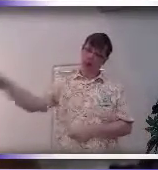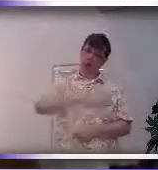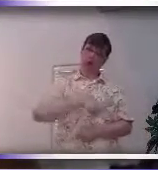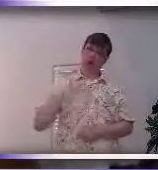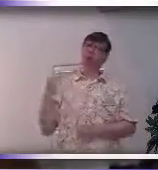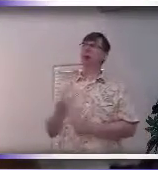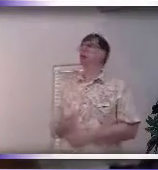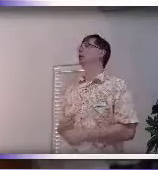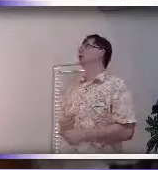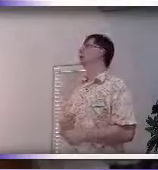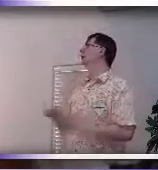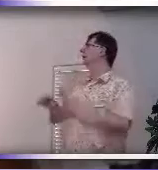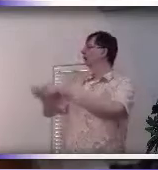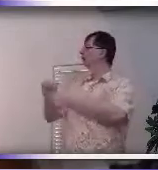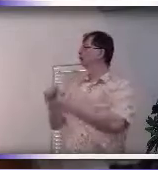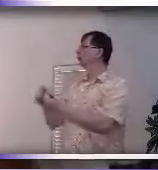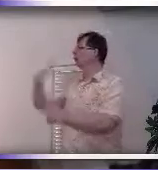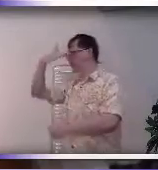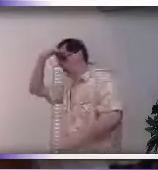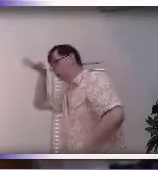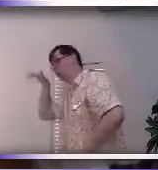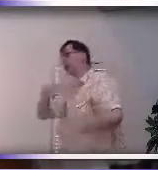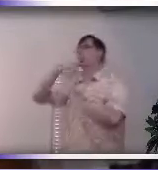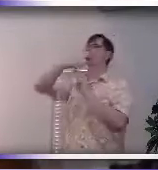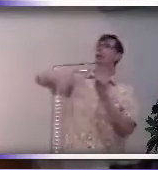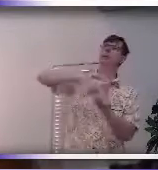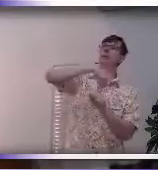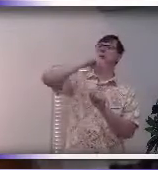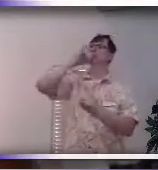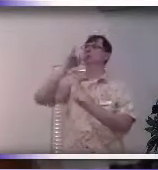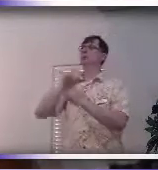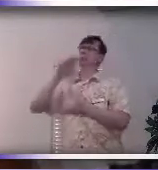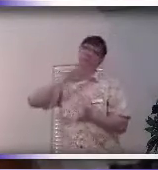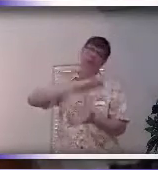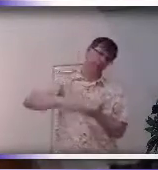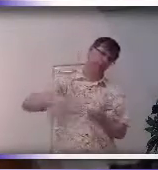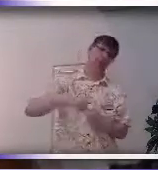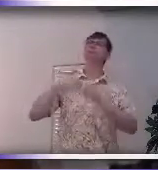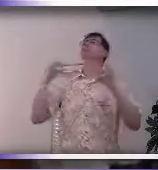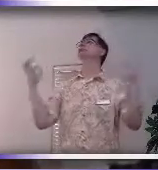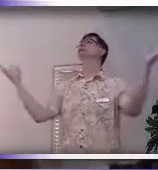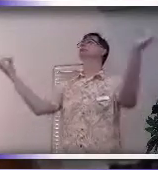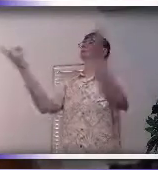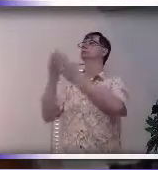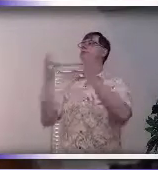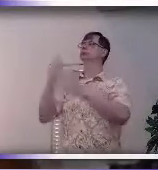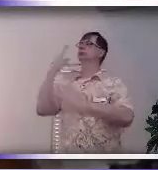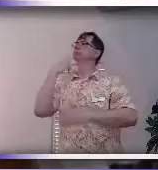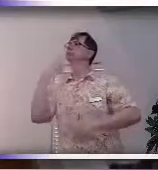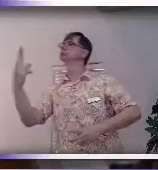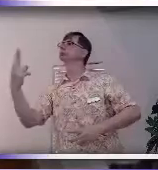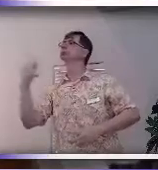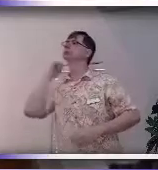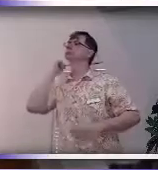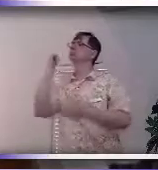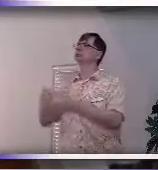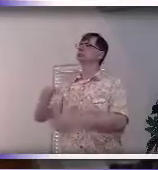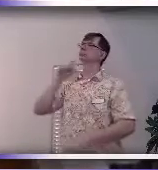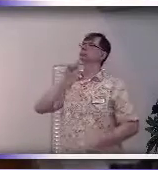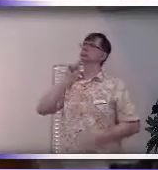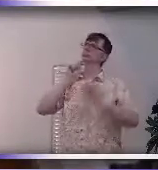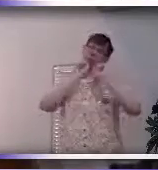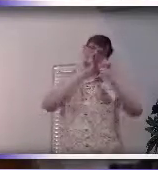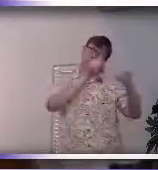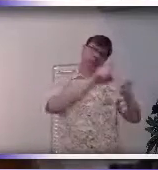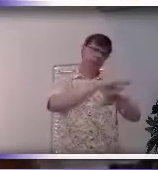also get to look around the rest of the planet and around the rest of the multiverse and say,